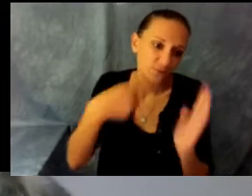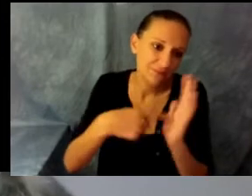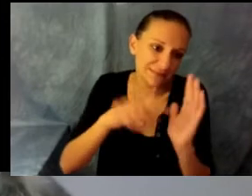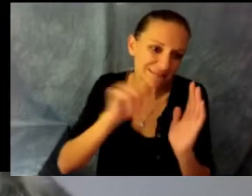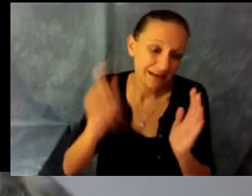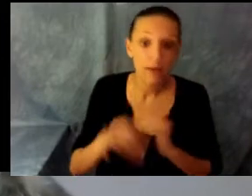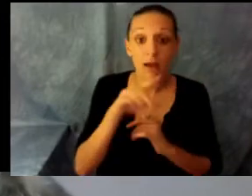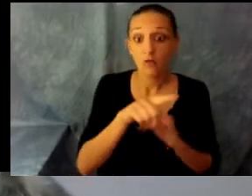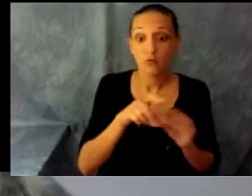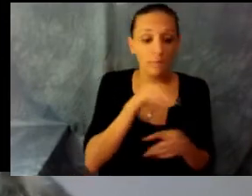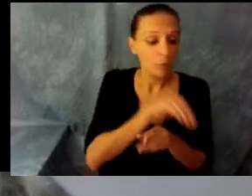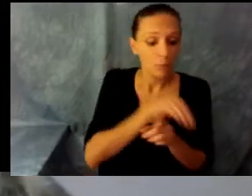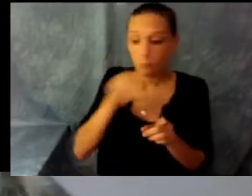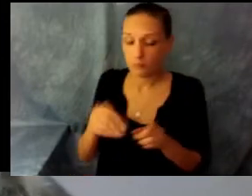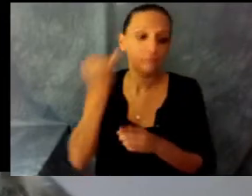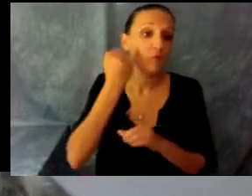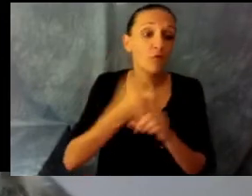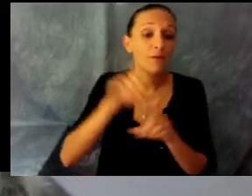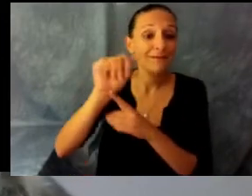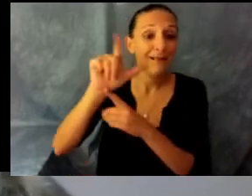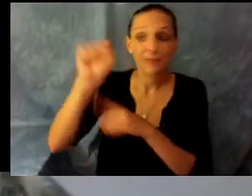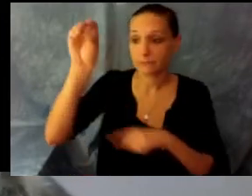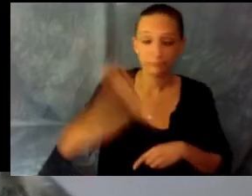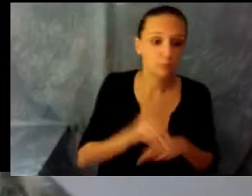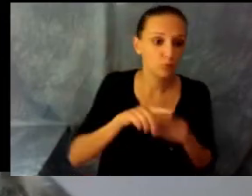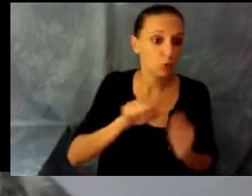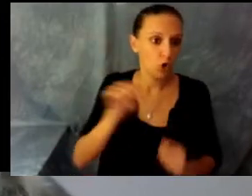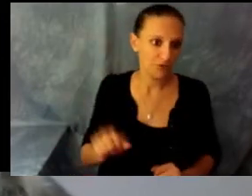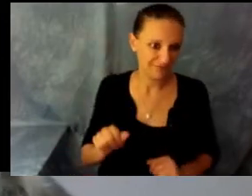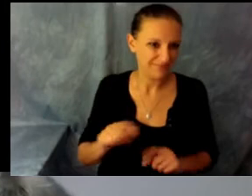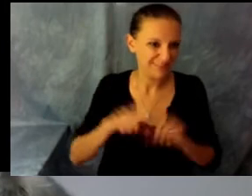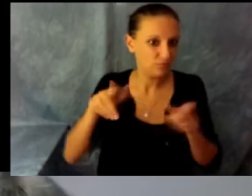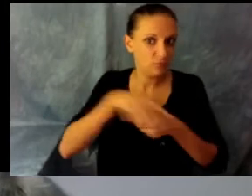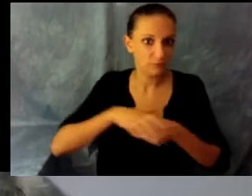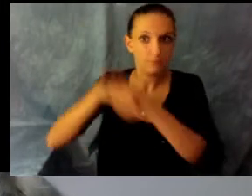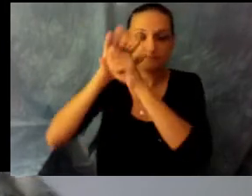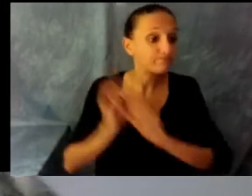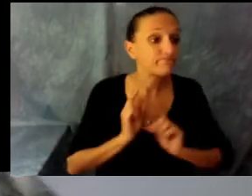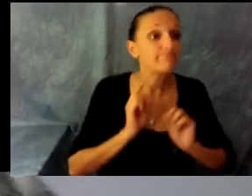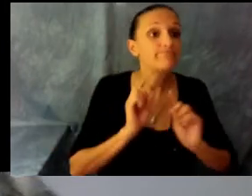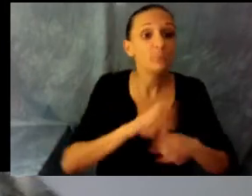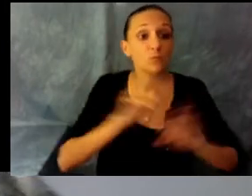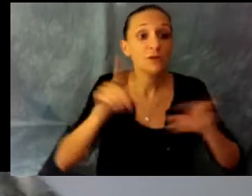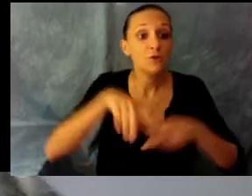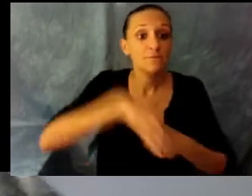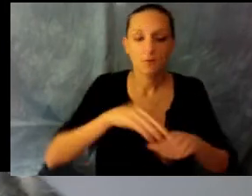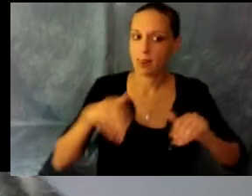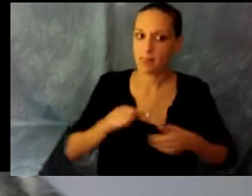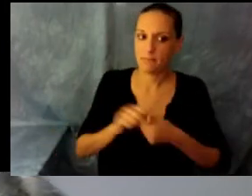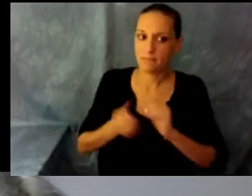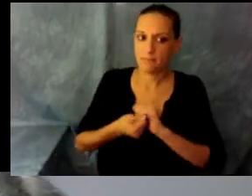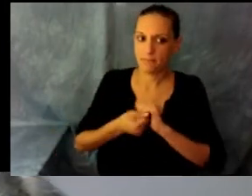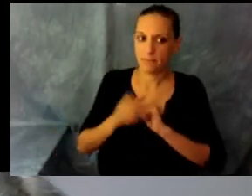between counties, let's say you moved from Dallas to Austin, and you go vote, but you've not updated your voter registration, you are likely to